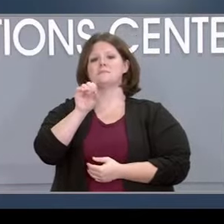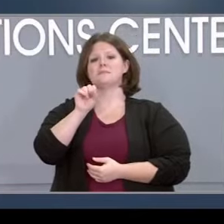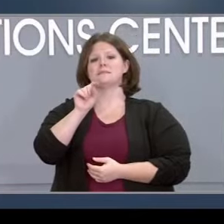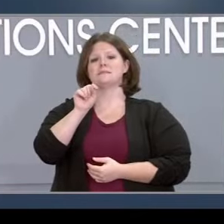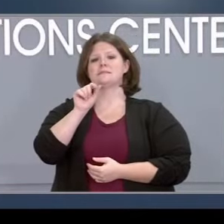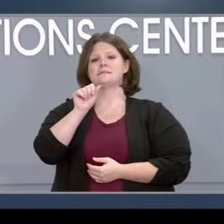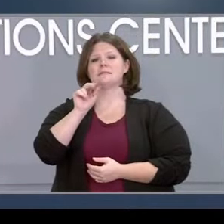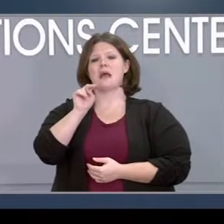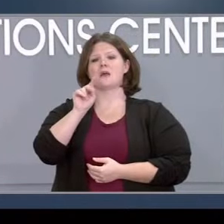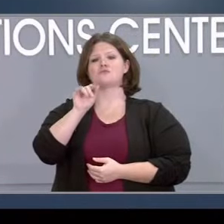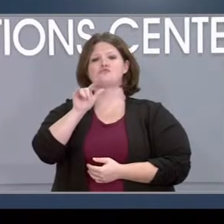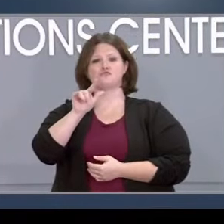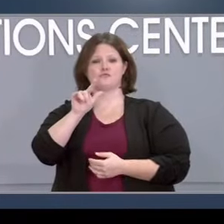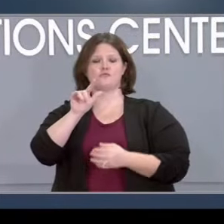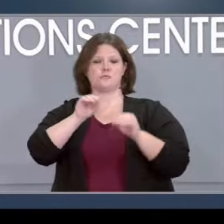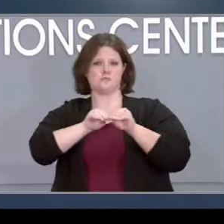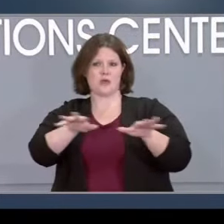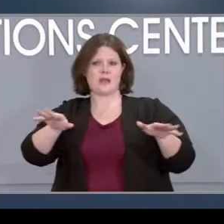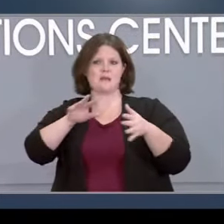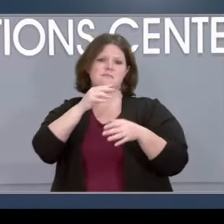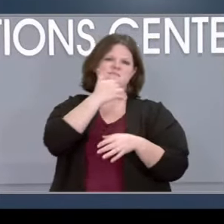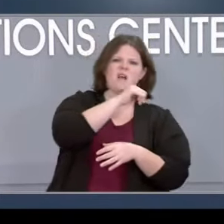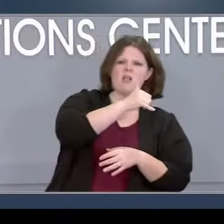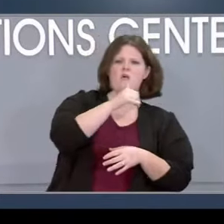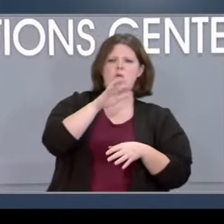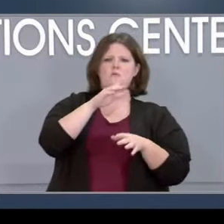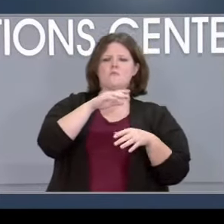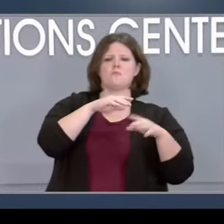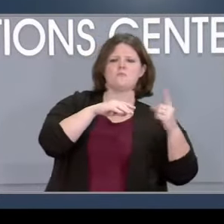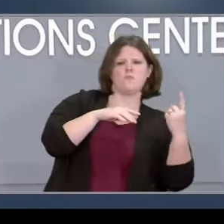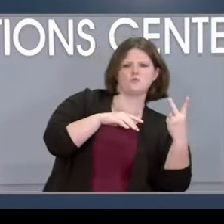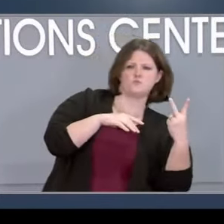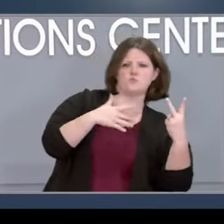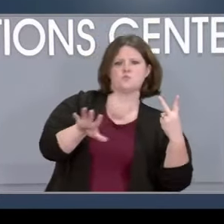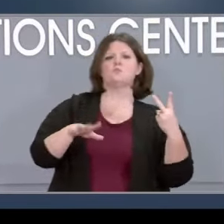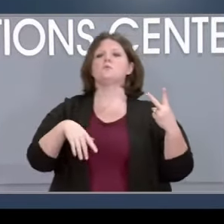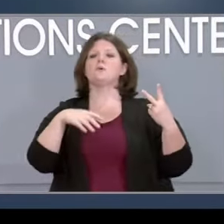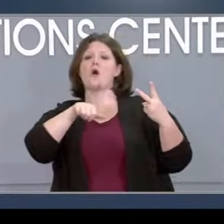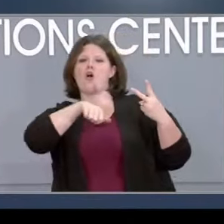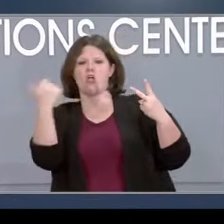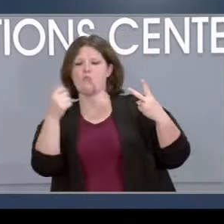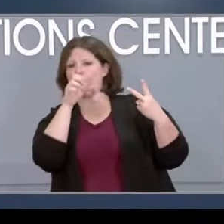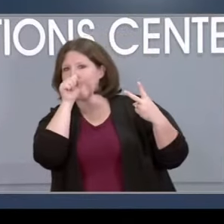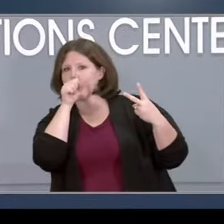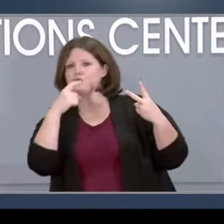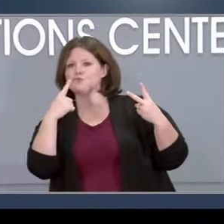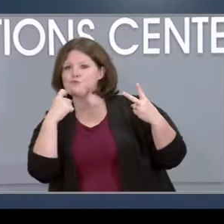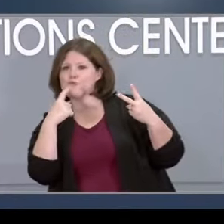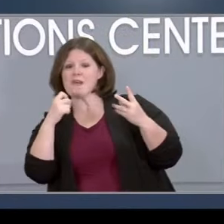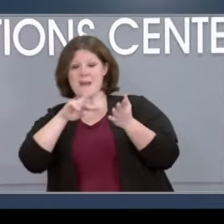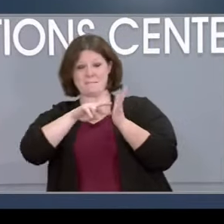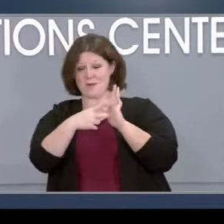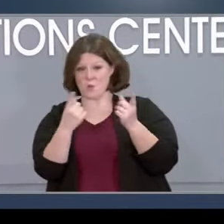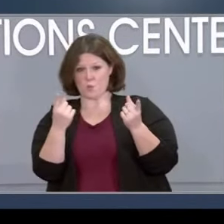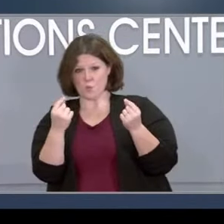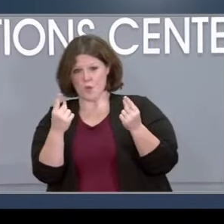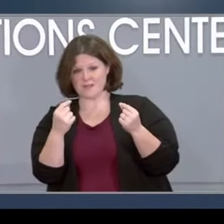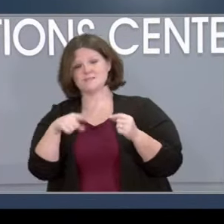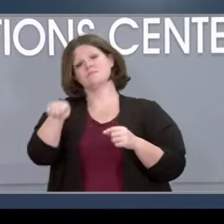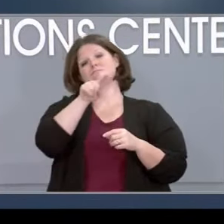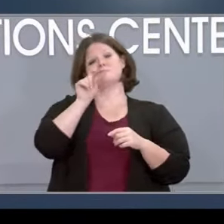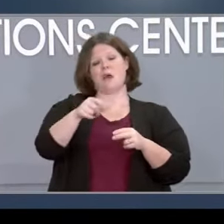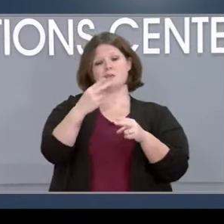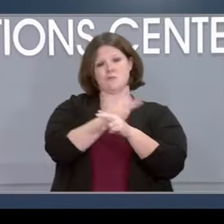means everyone in North Carolina should be following the CDC guidance and wearing a mask in indoor public settings